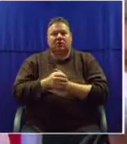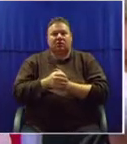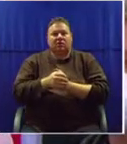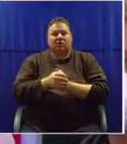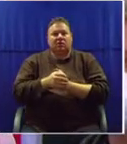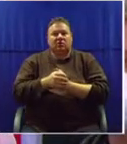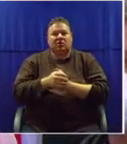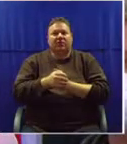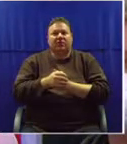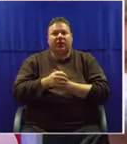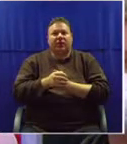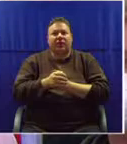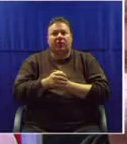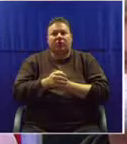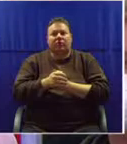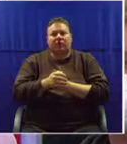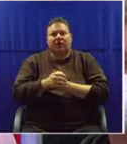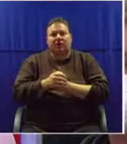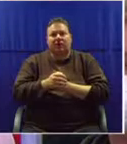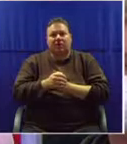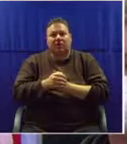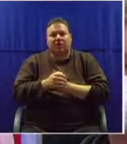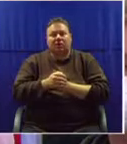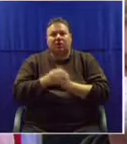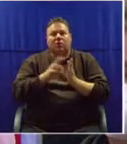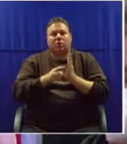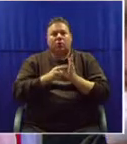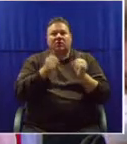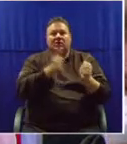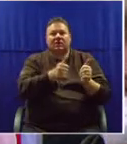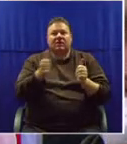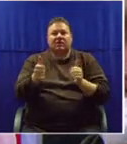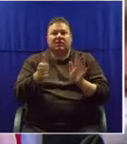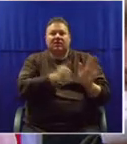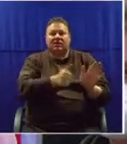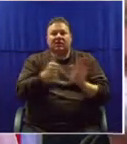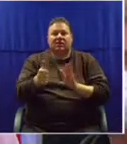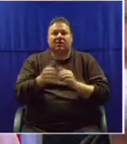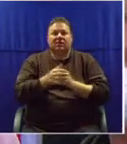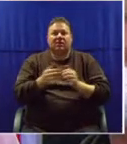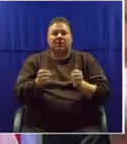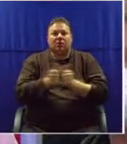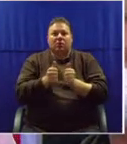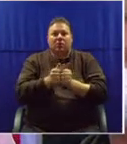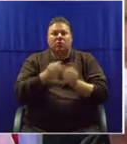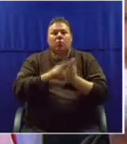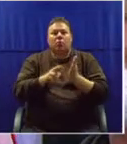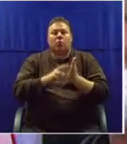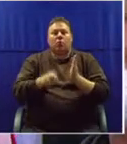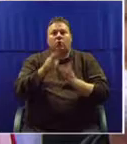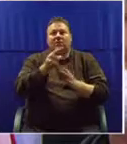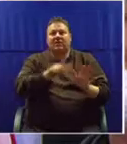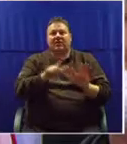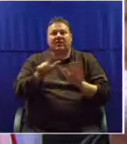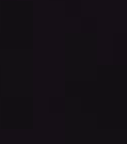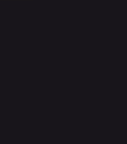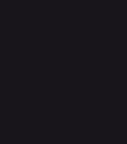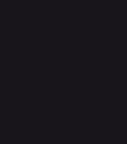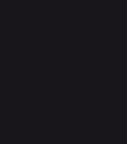Rule 65 of the Rules Book, read together with Rule 77.